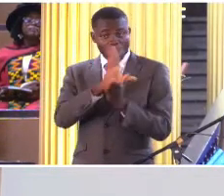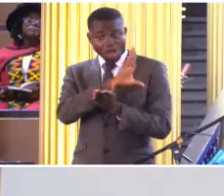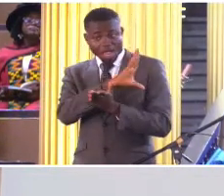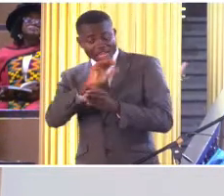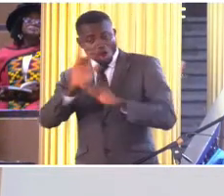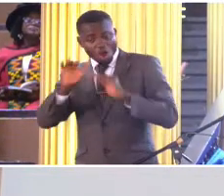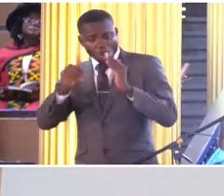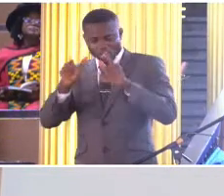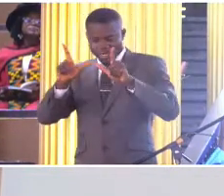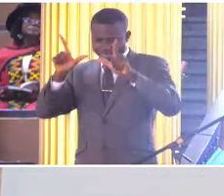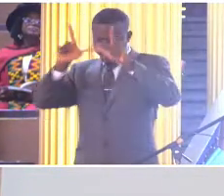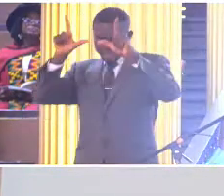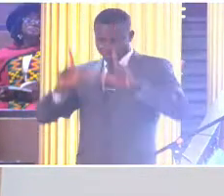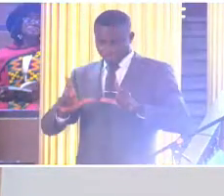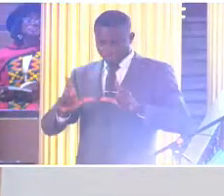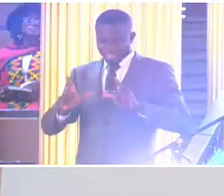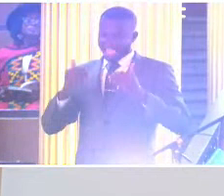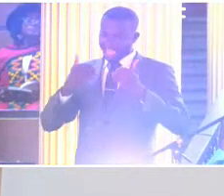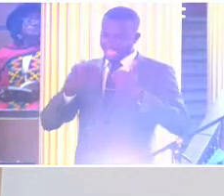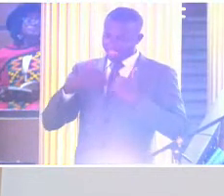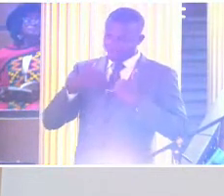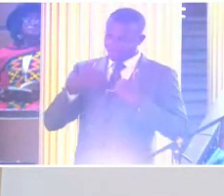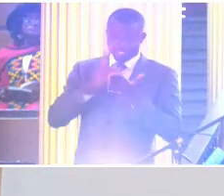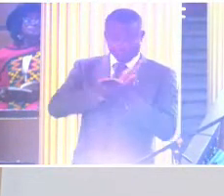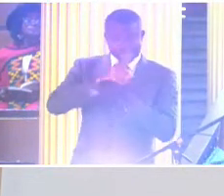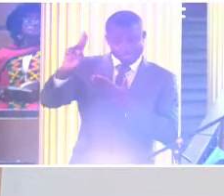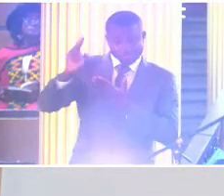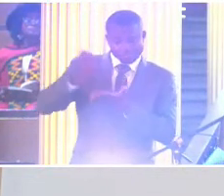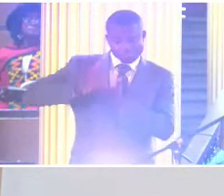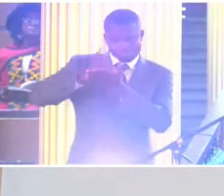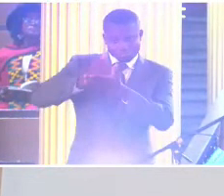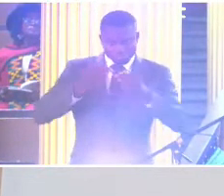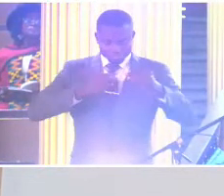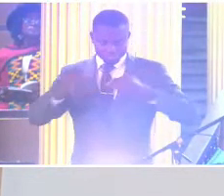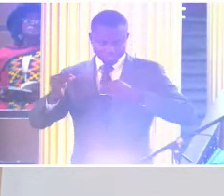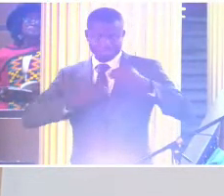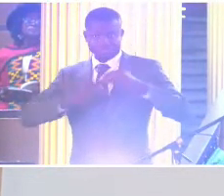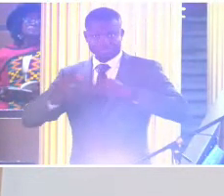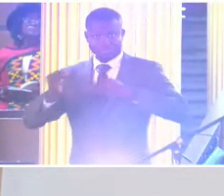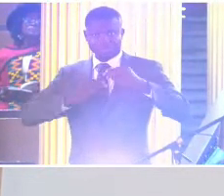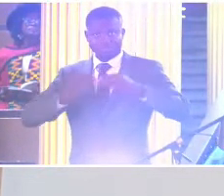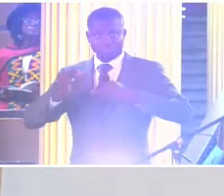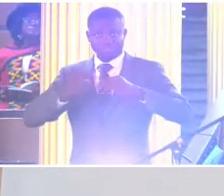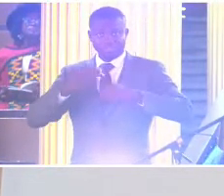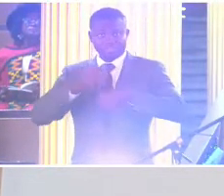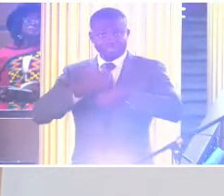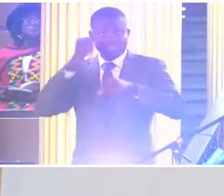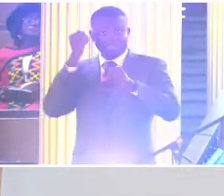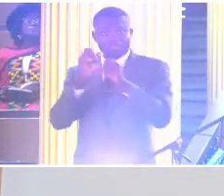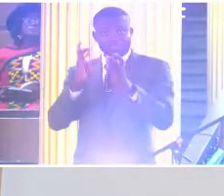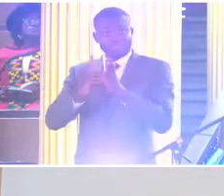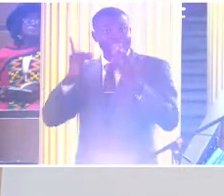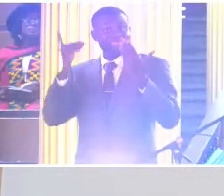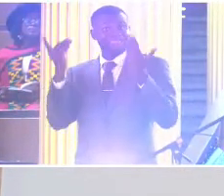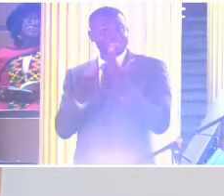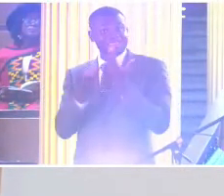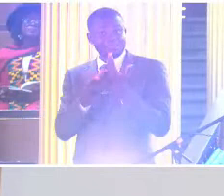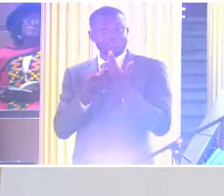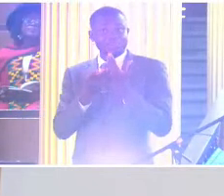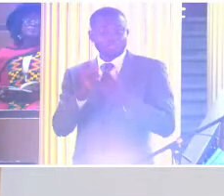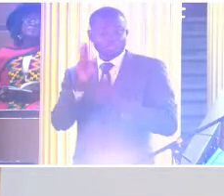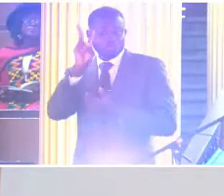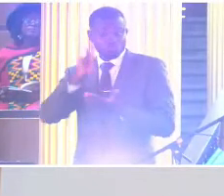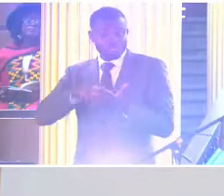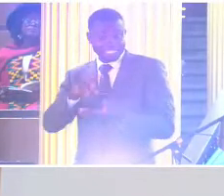levels. He has held university management positions, serving as the head of department between